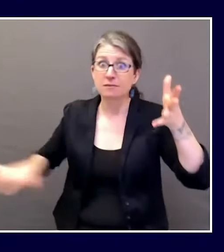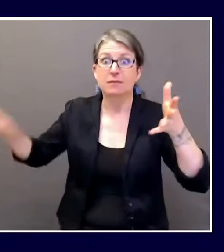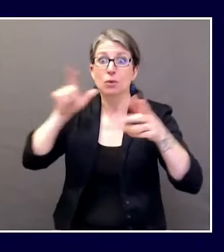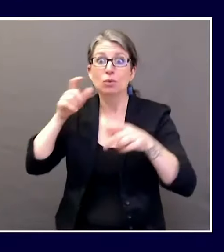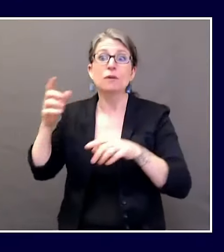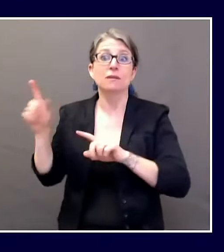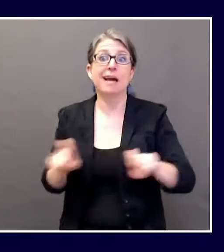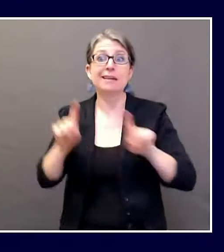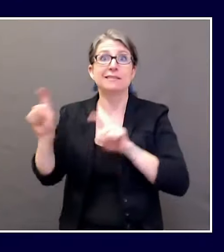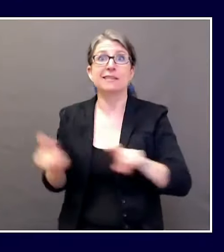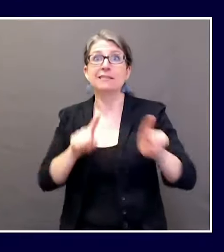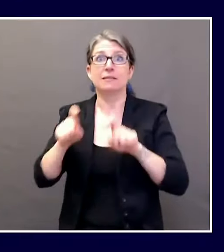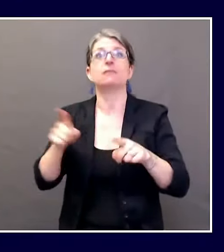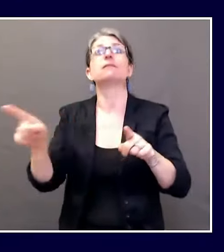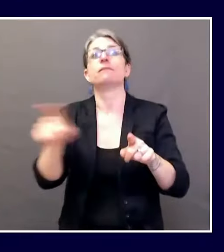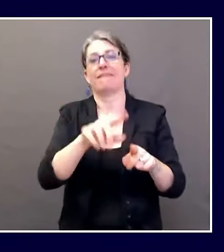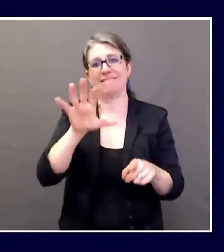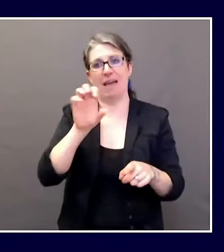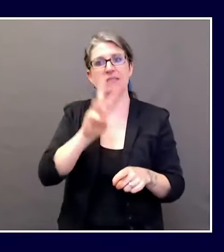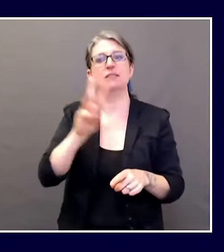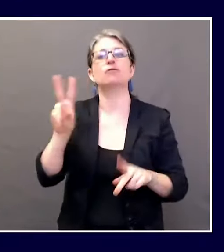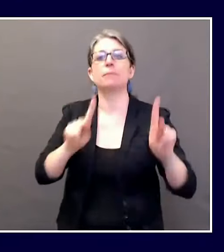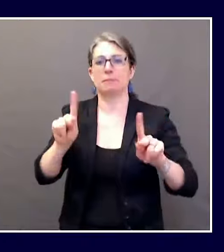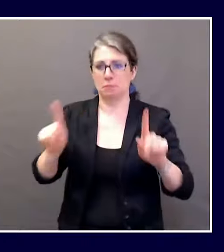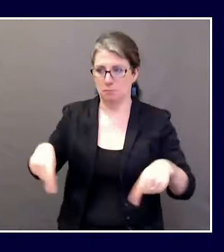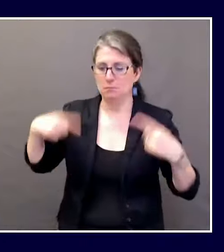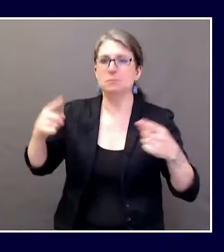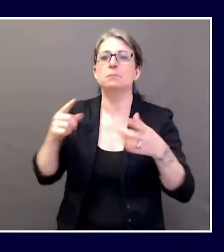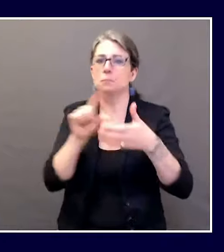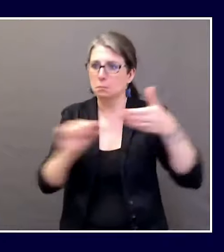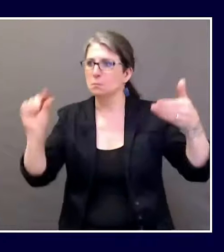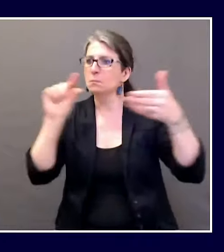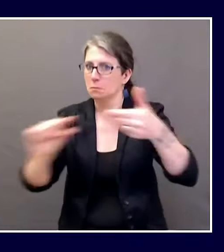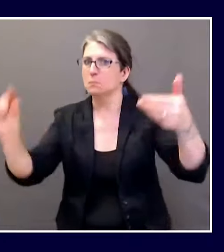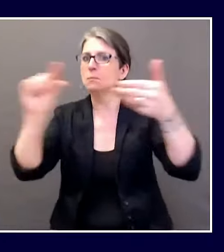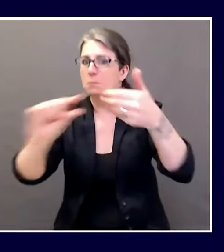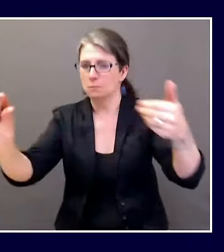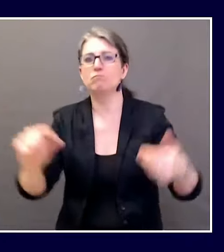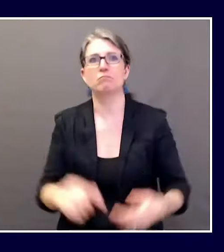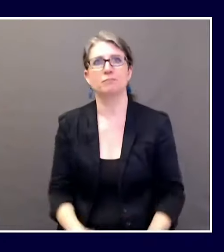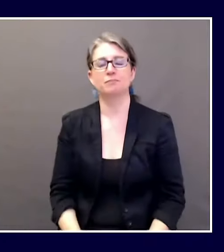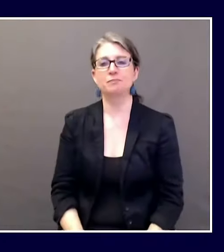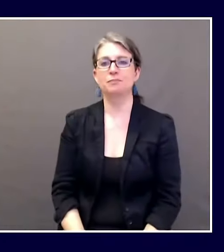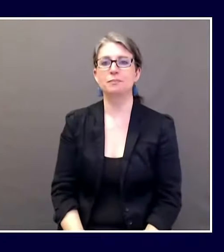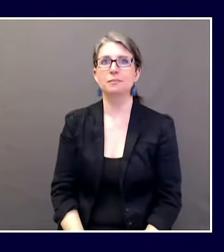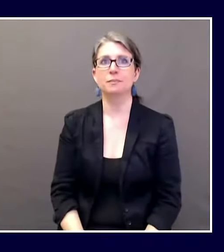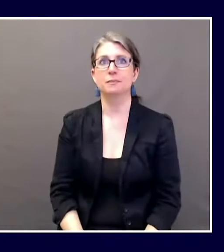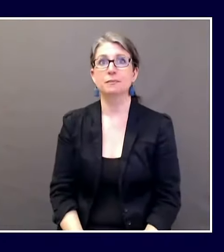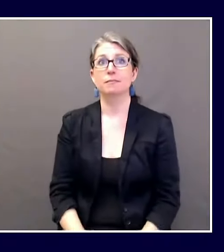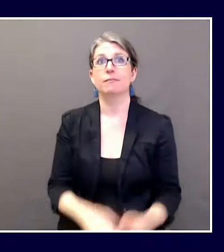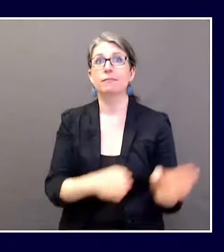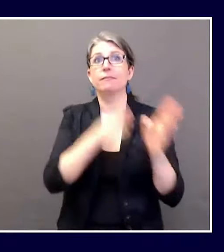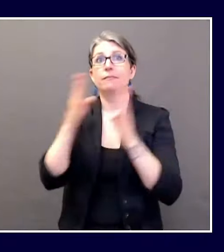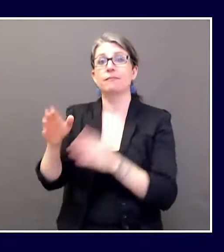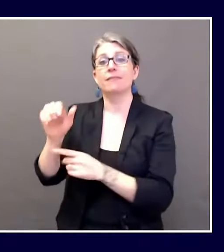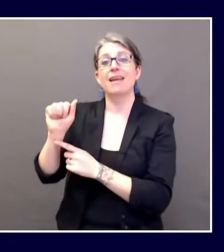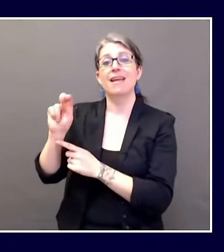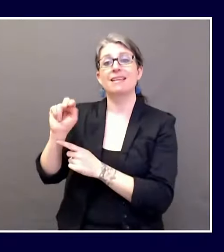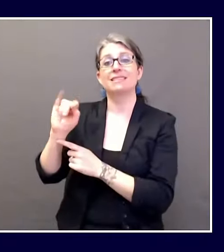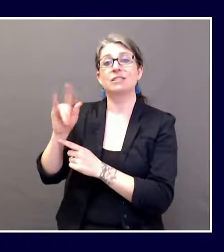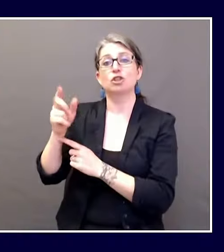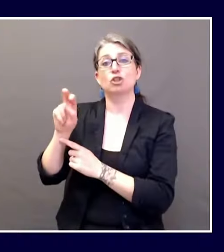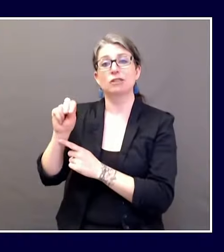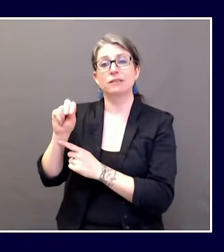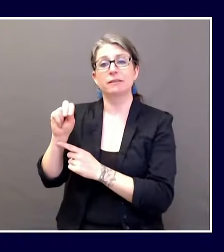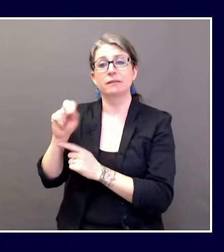566 PCR tests for every 100,000 people in the state. Turning to antigen tests, our positivity